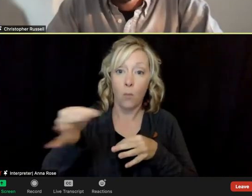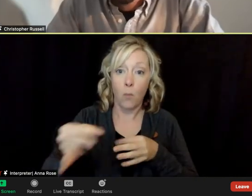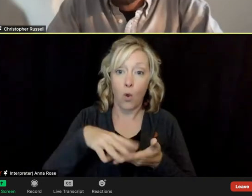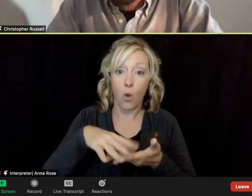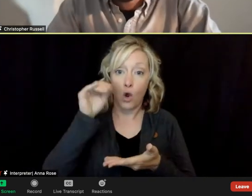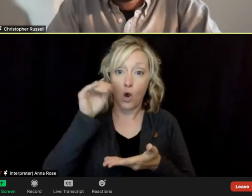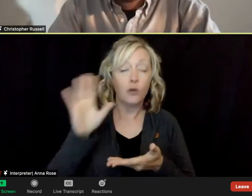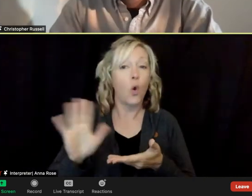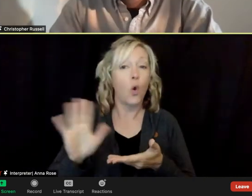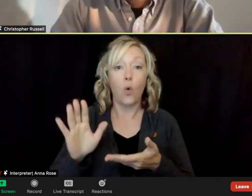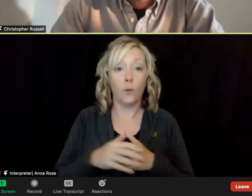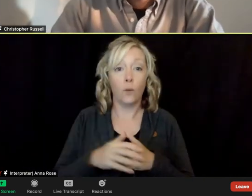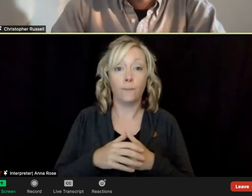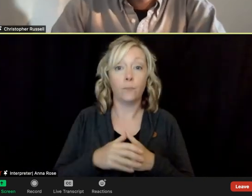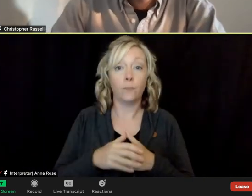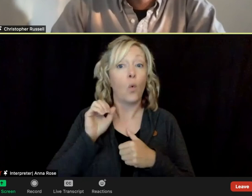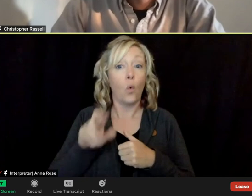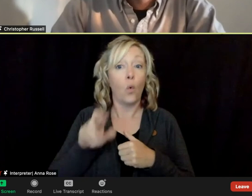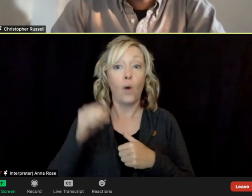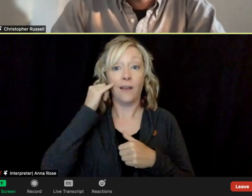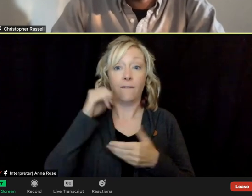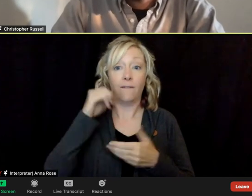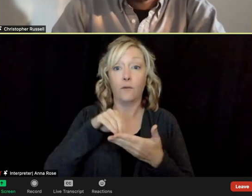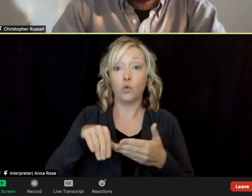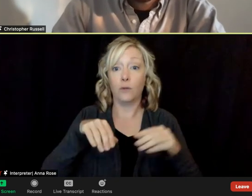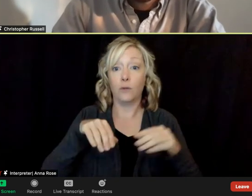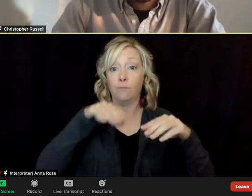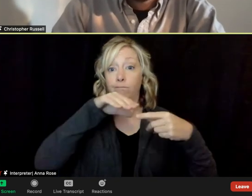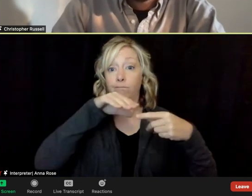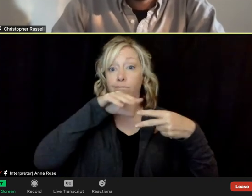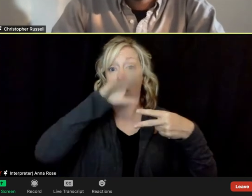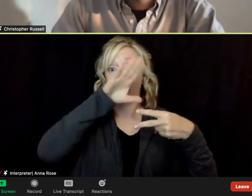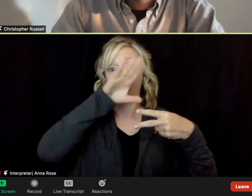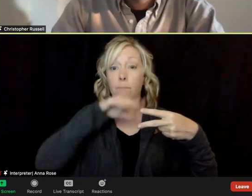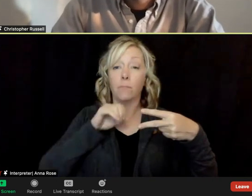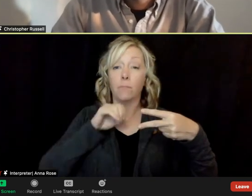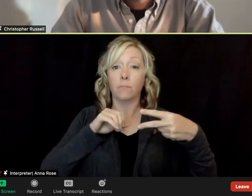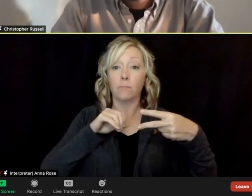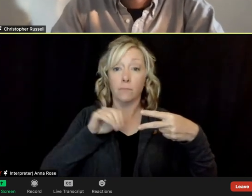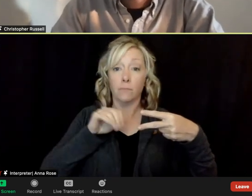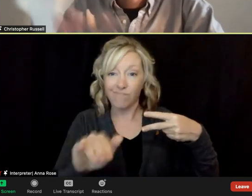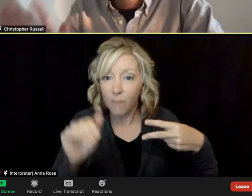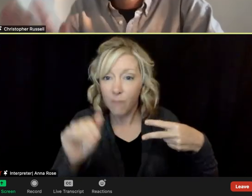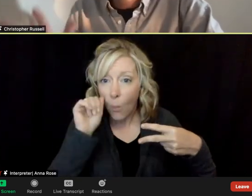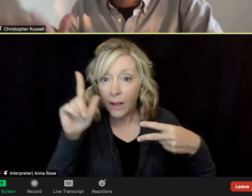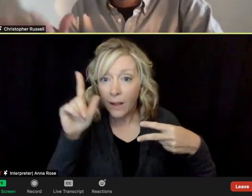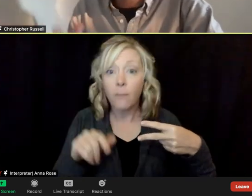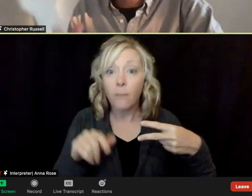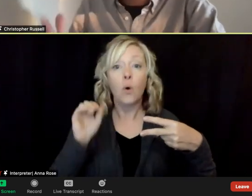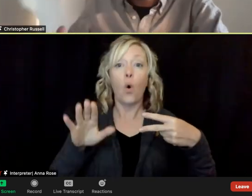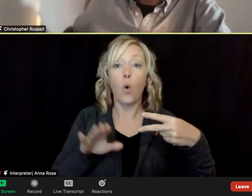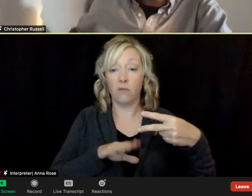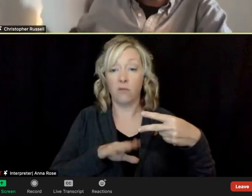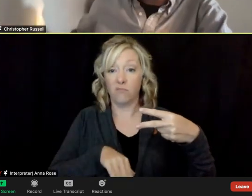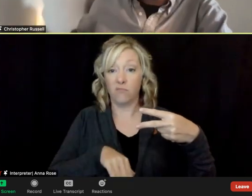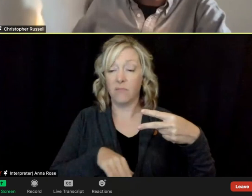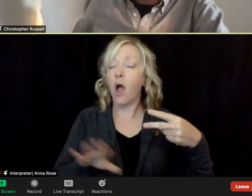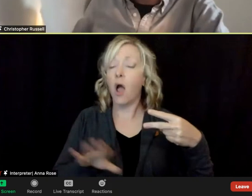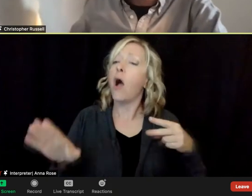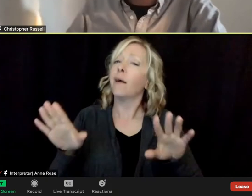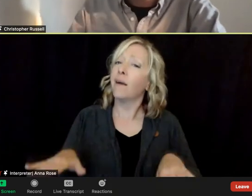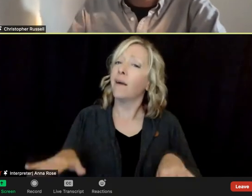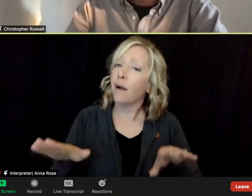is also not to wake up a student who is in deep sleep, or to tell a student, oh, just calm down and come sit